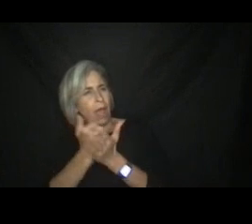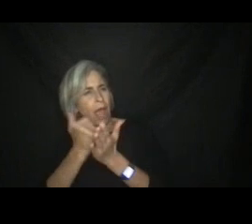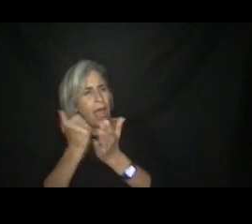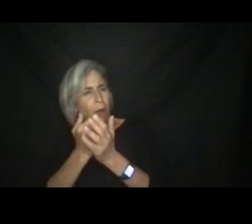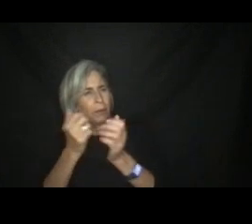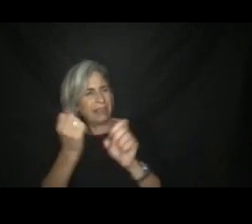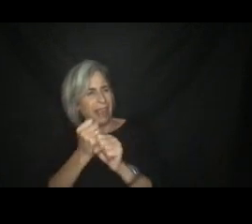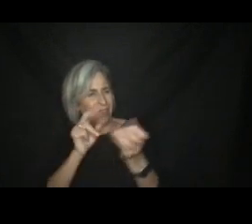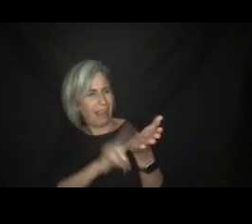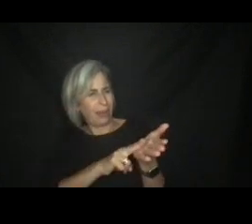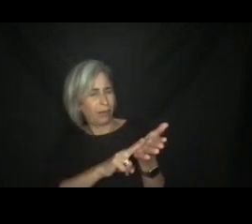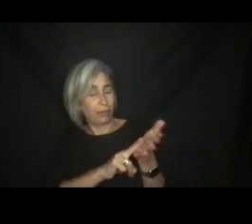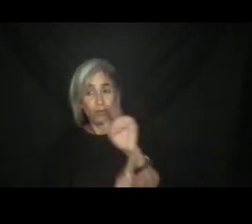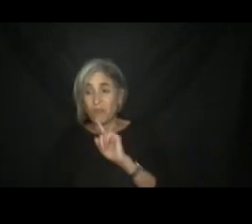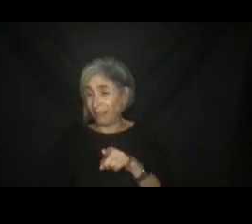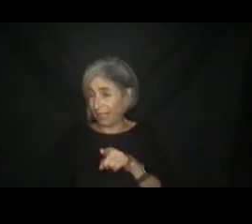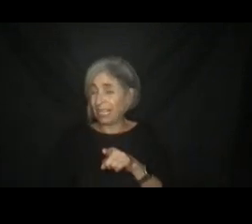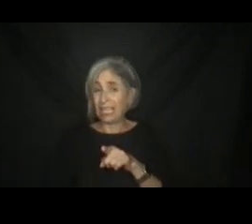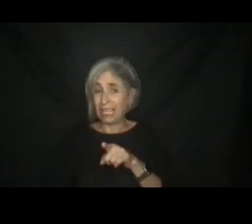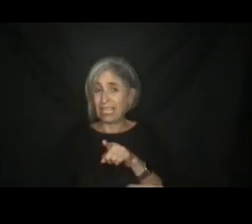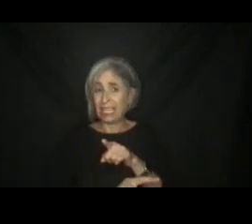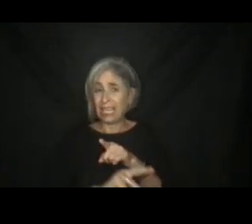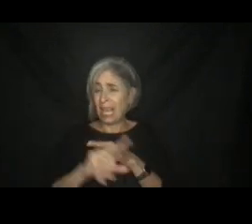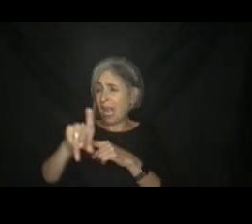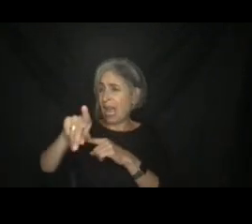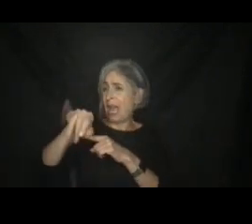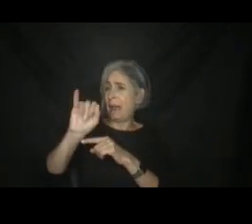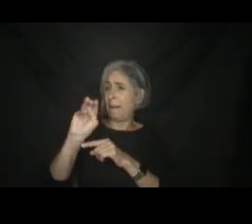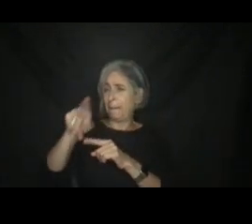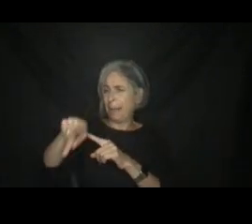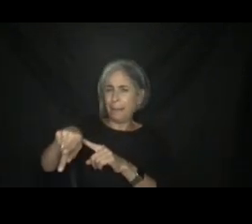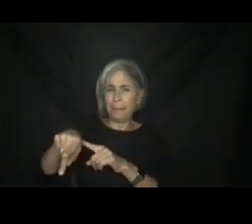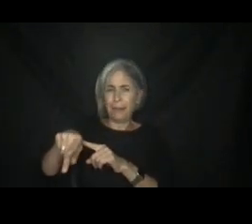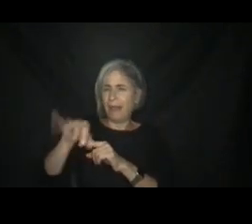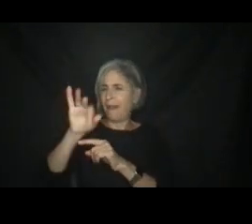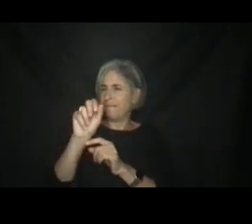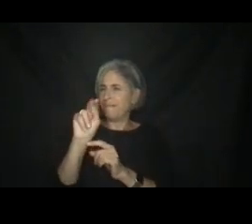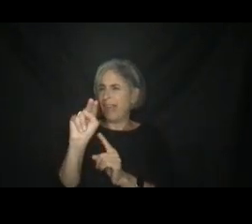contract. Really? A prostitute, a pimp, and a felon.